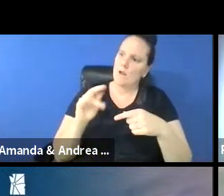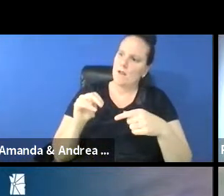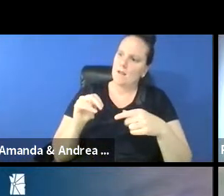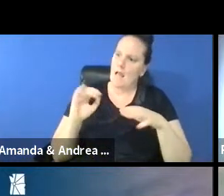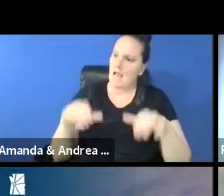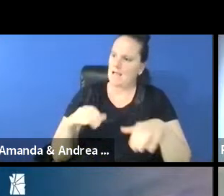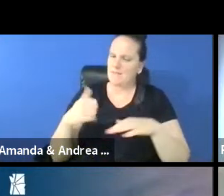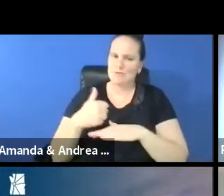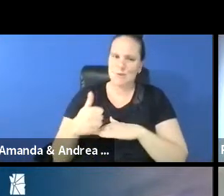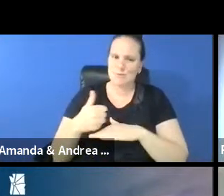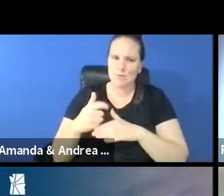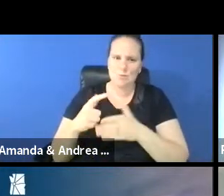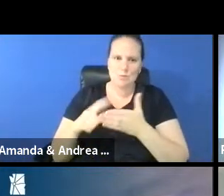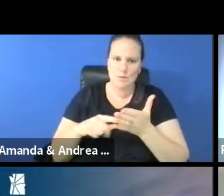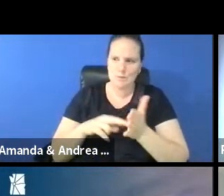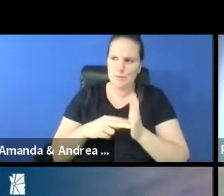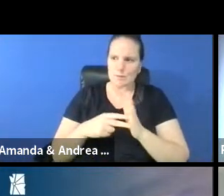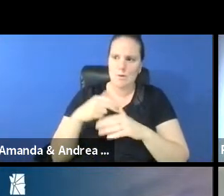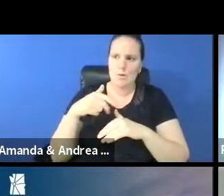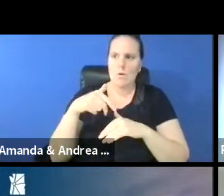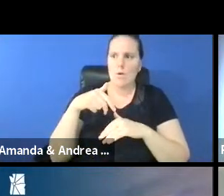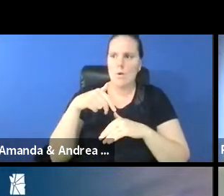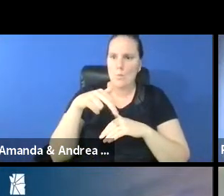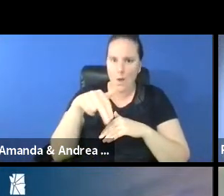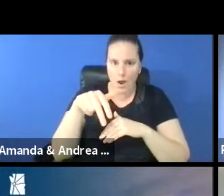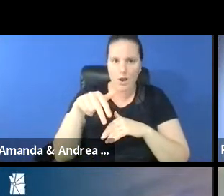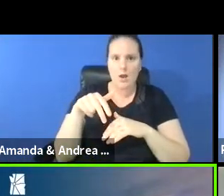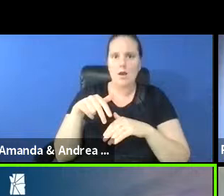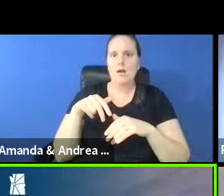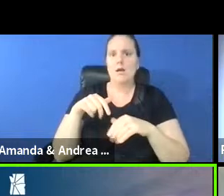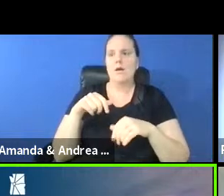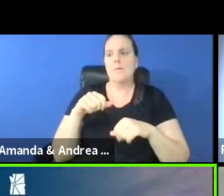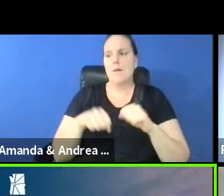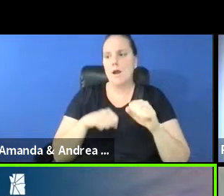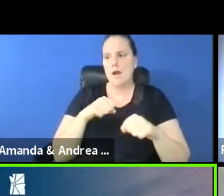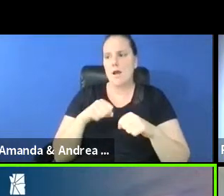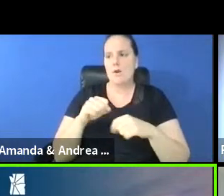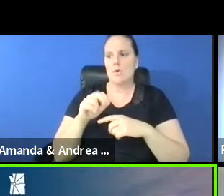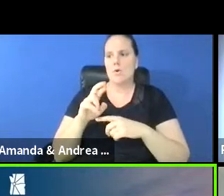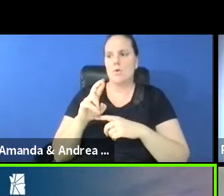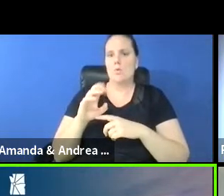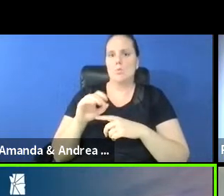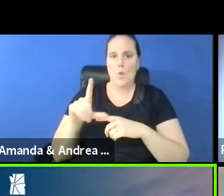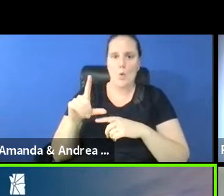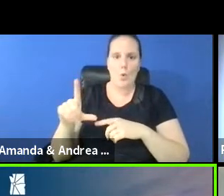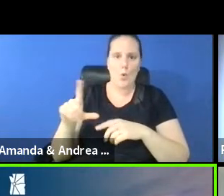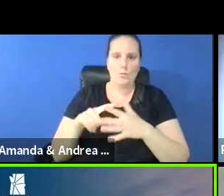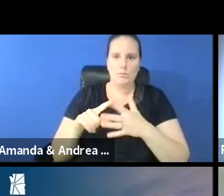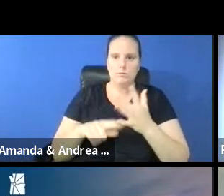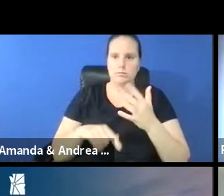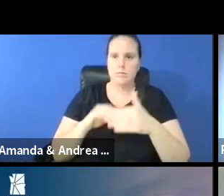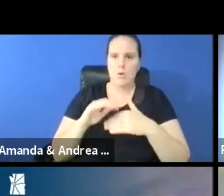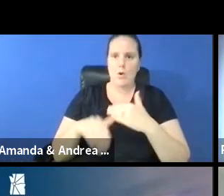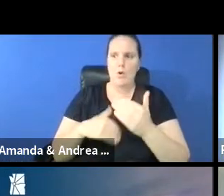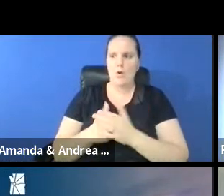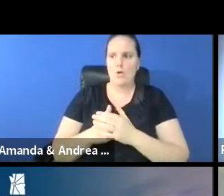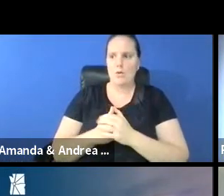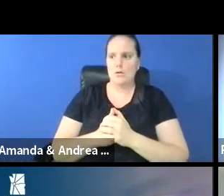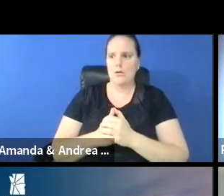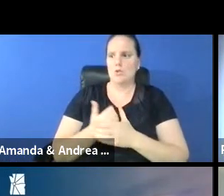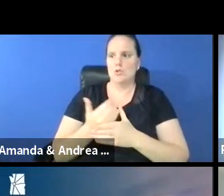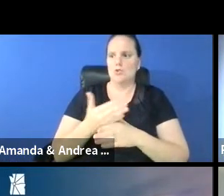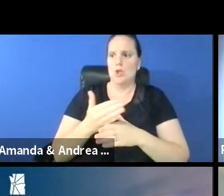active transportation? Walking, biking, rolling? Yes, all of the above. Okay, Yes. and a shared use path would